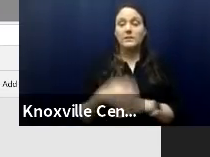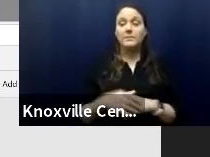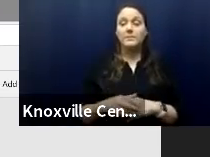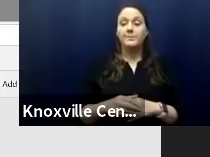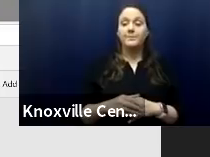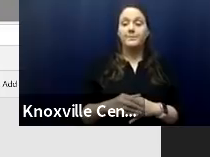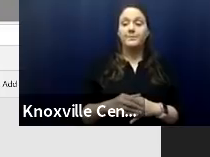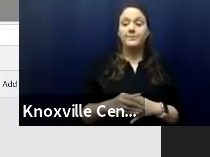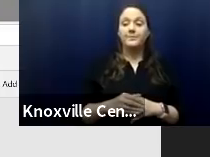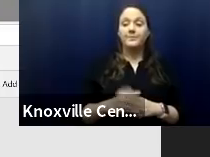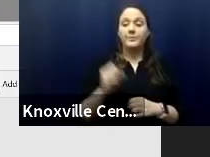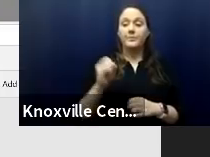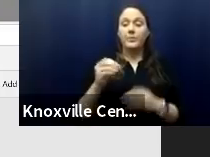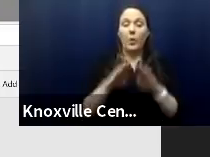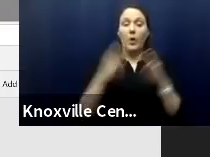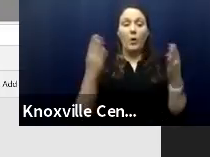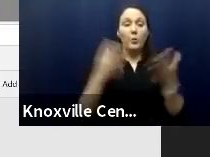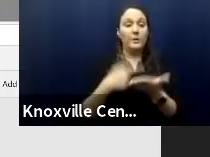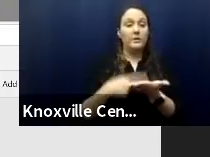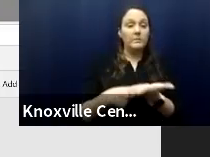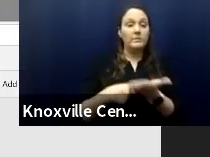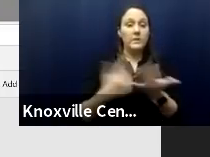So we're open for discussion now.